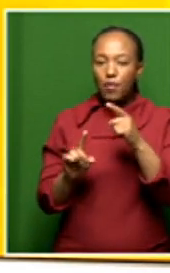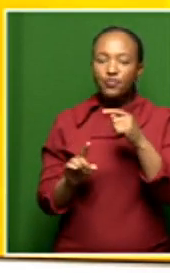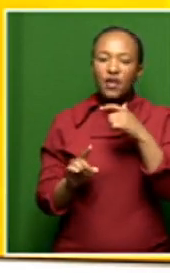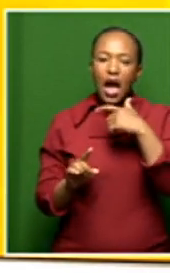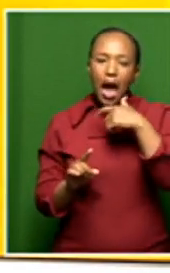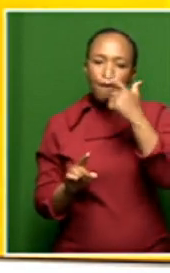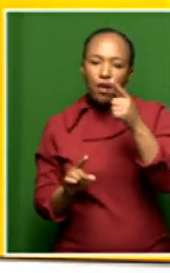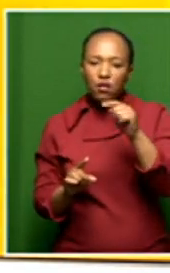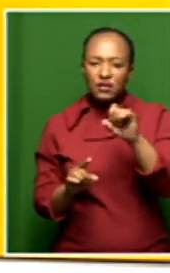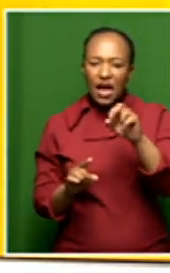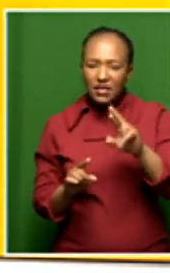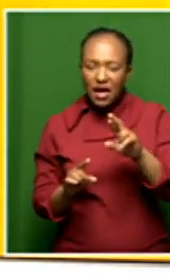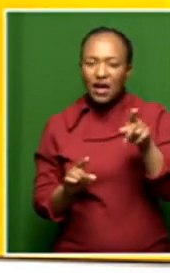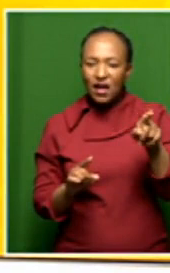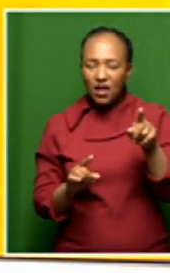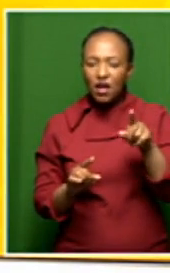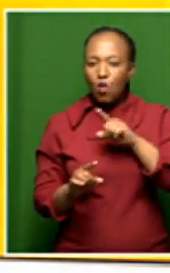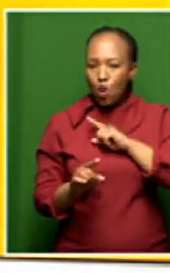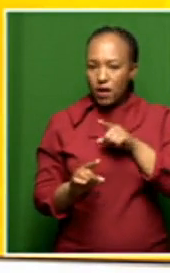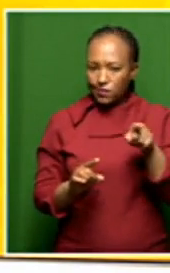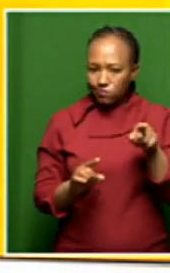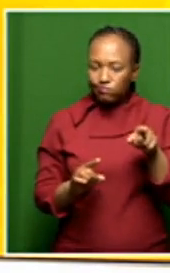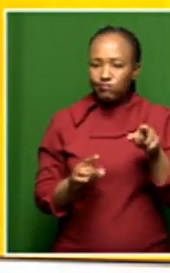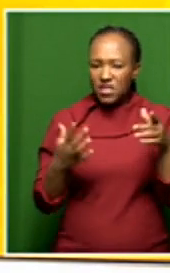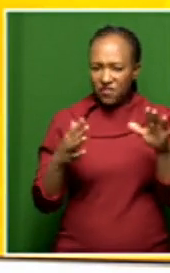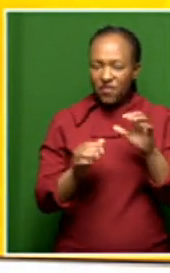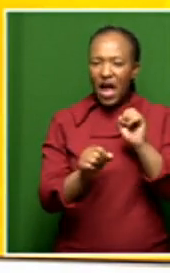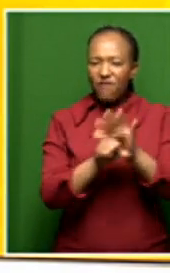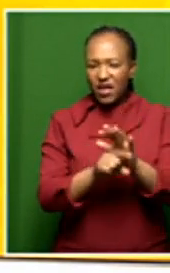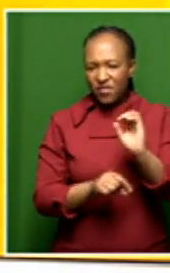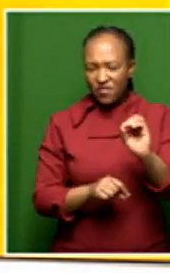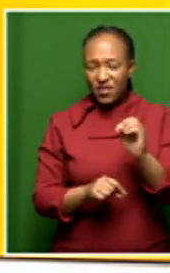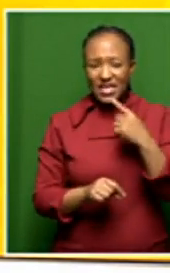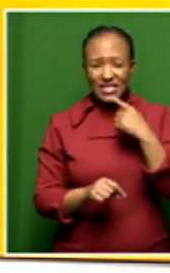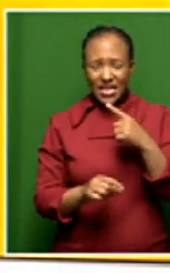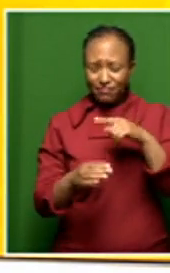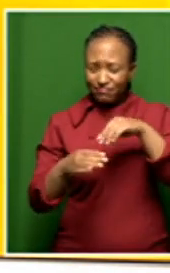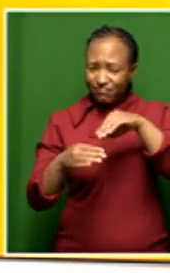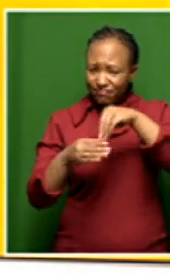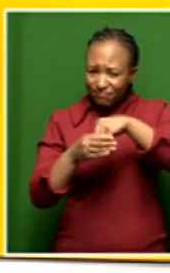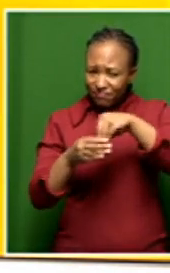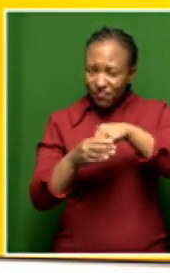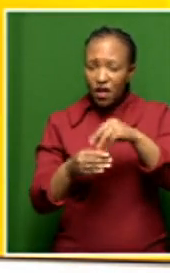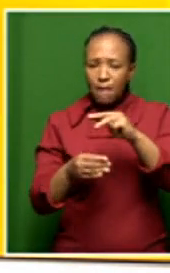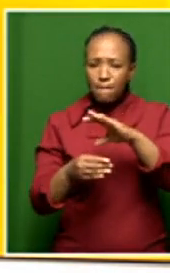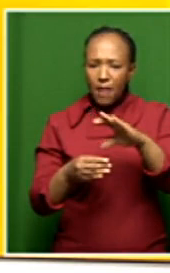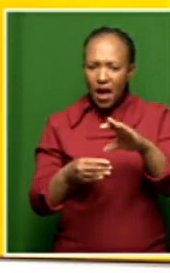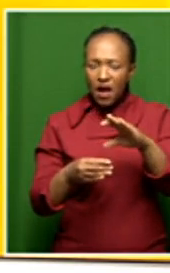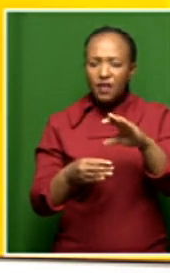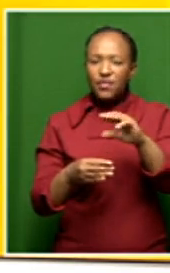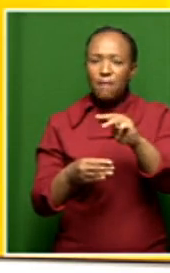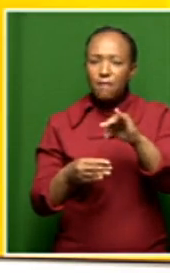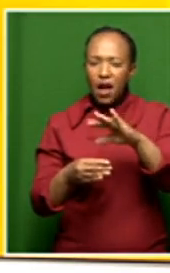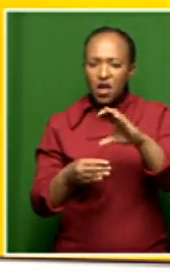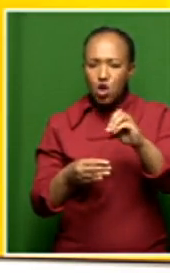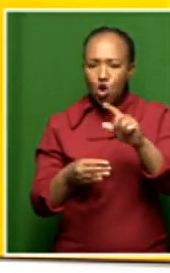Appletiser products, and this of course because the affected products are said to contain mycotoxin at above